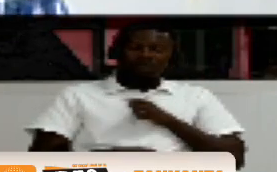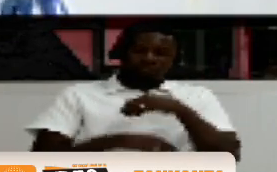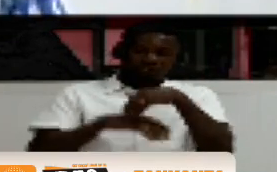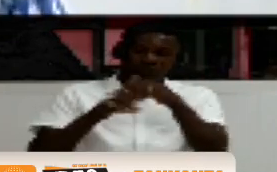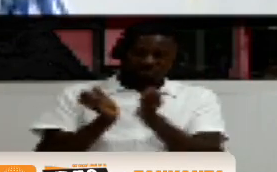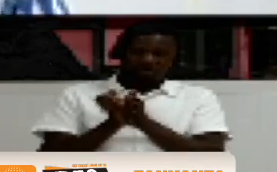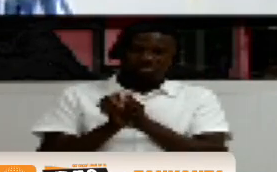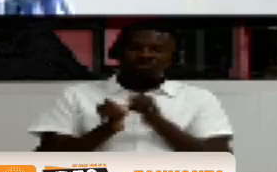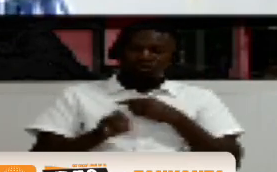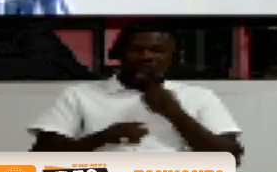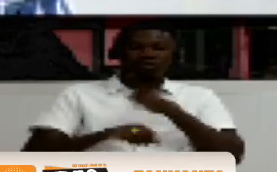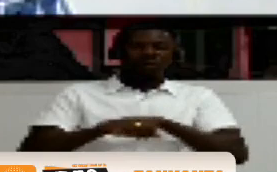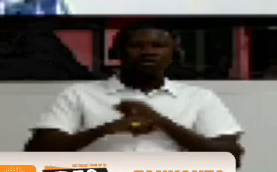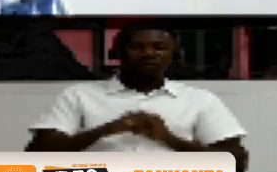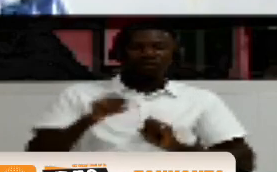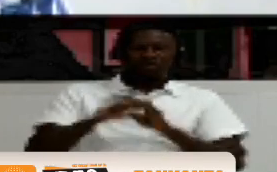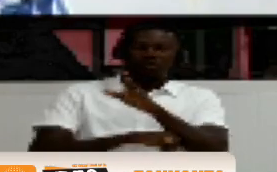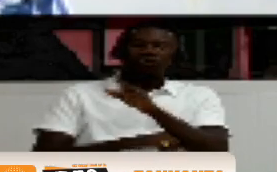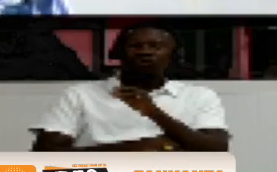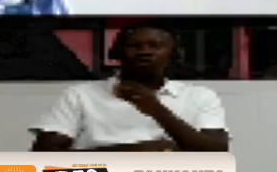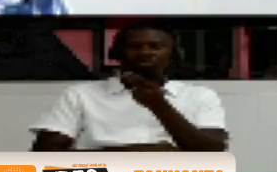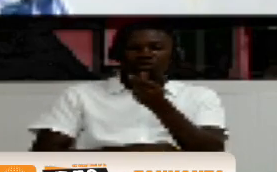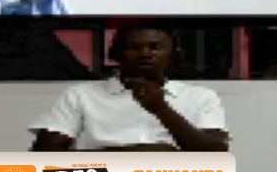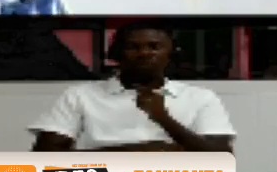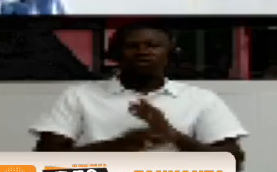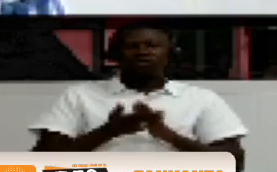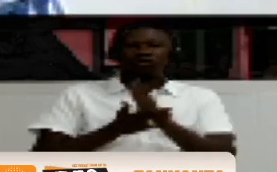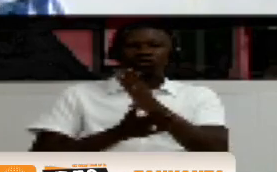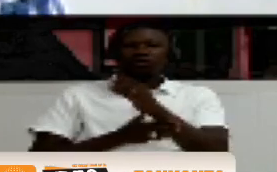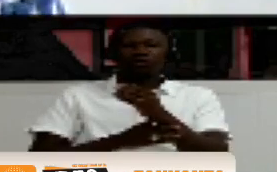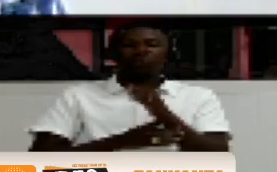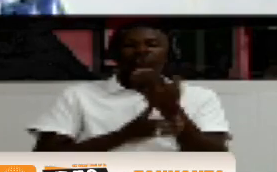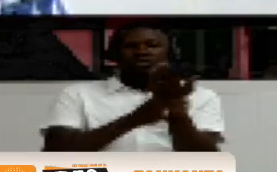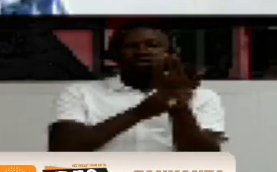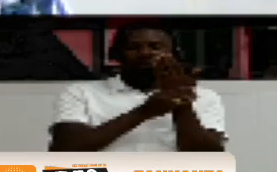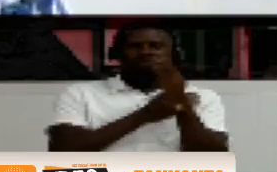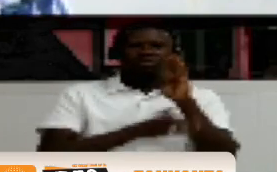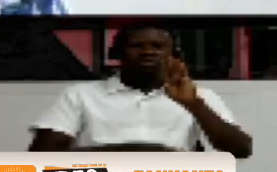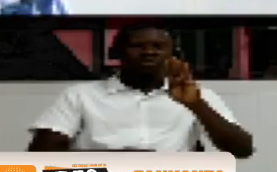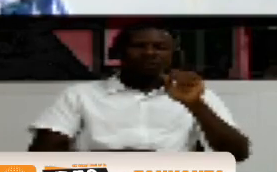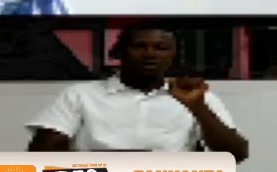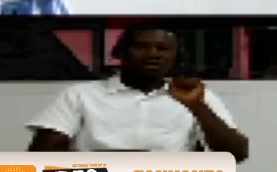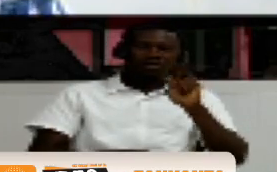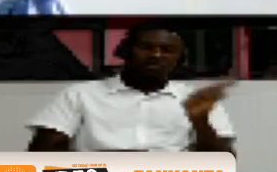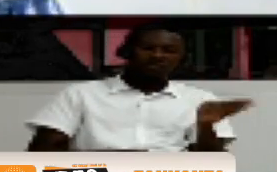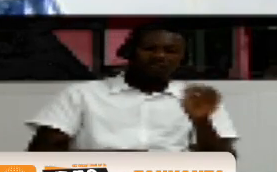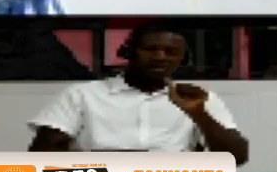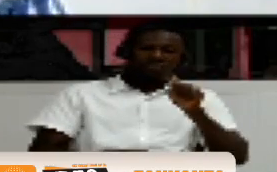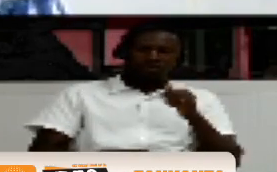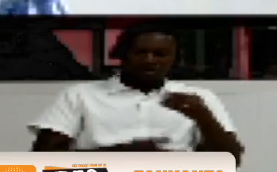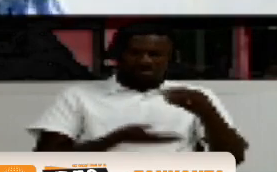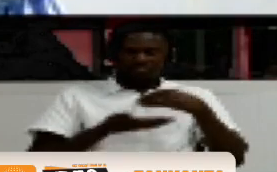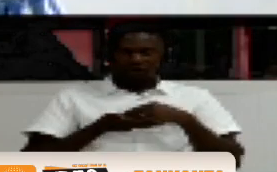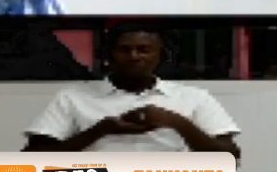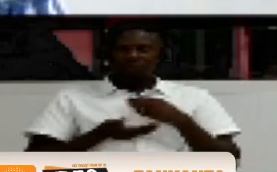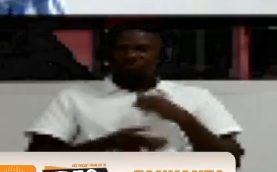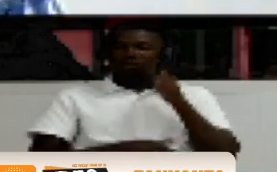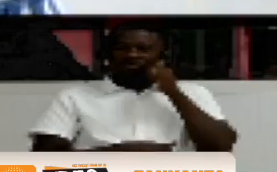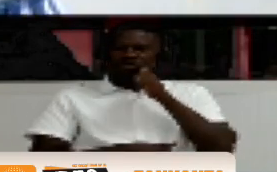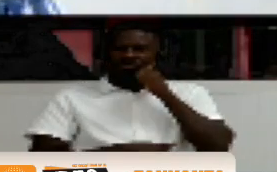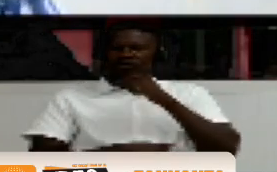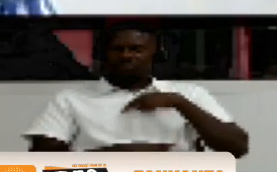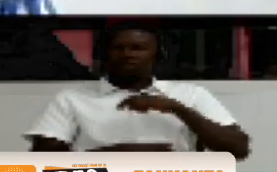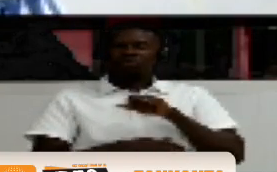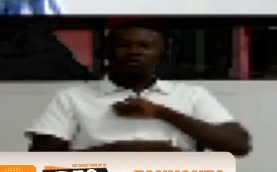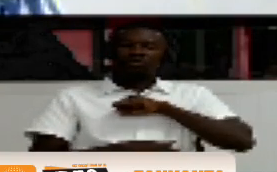send us money through Dr. Baha to give it to us that we will be using for